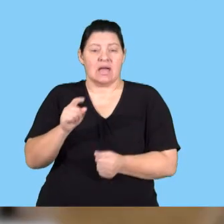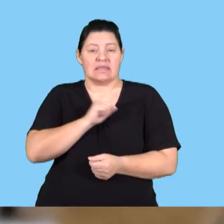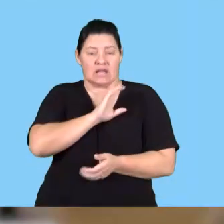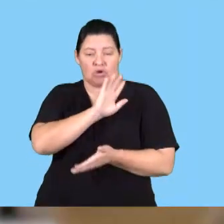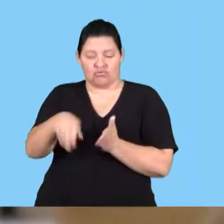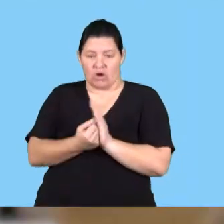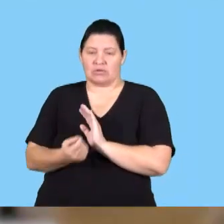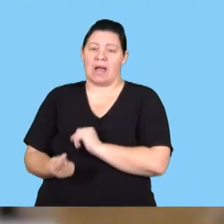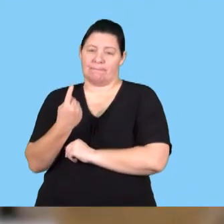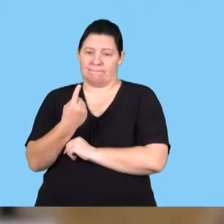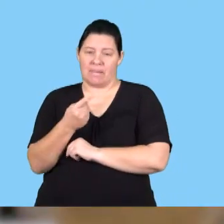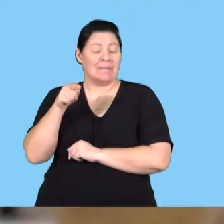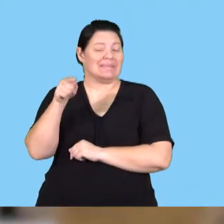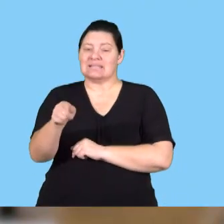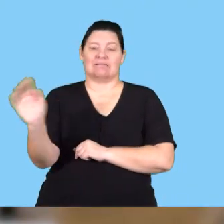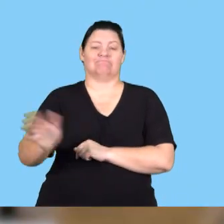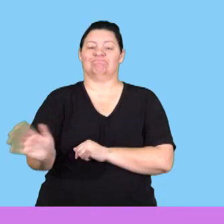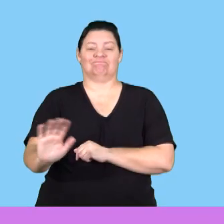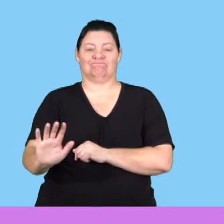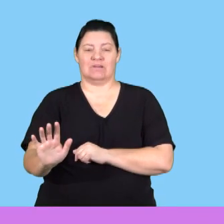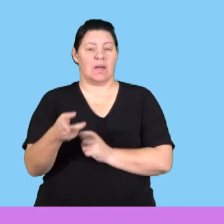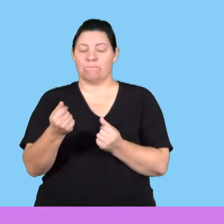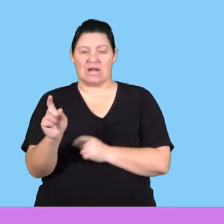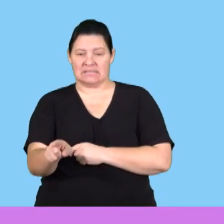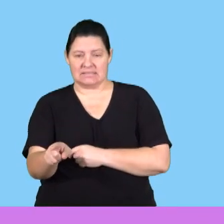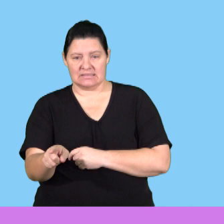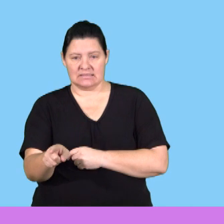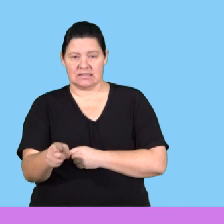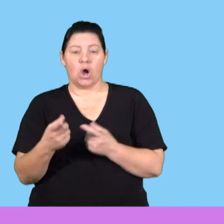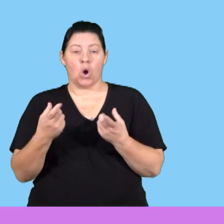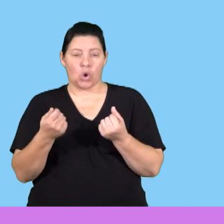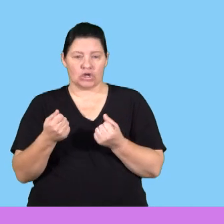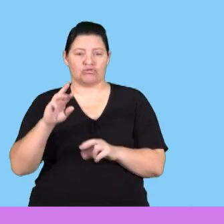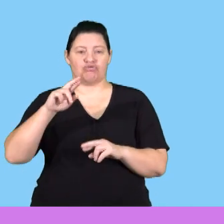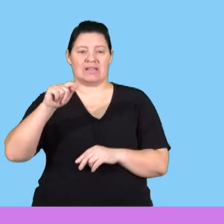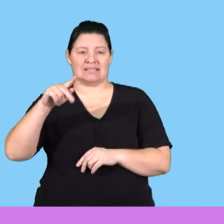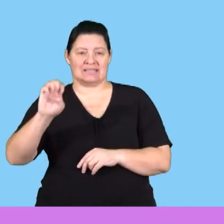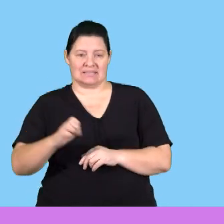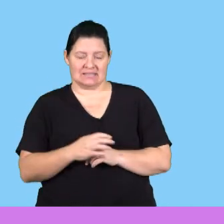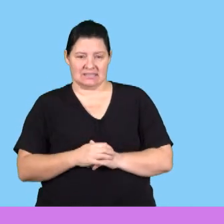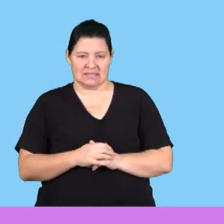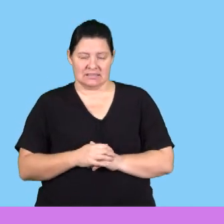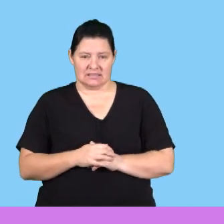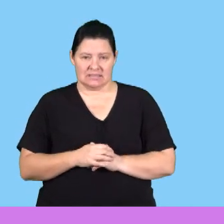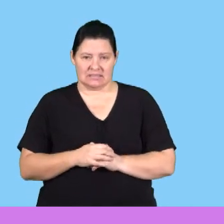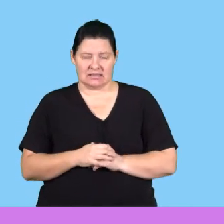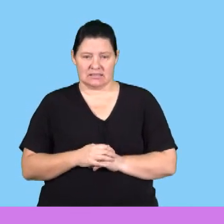is why I rounded up. But this one, it is not the price. It is the cost rate. I want to